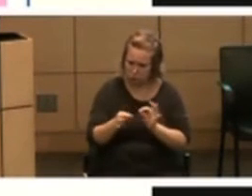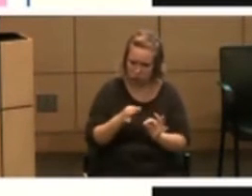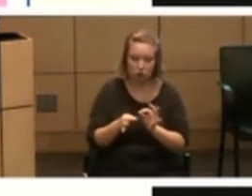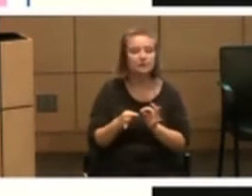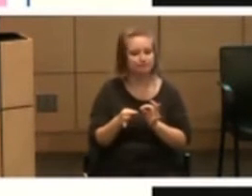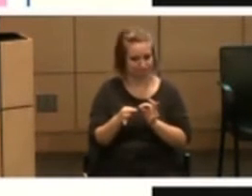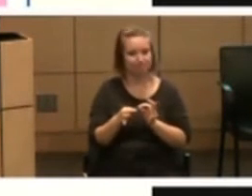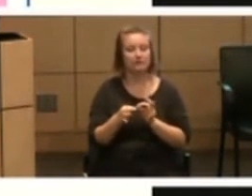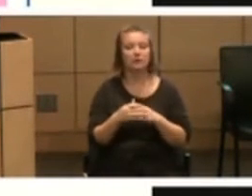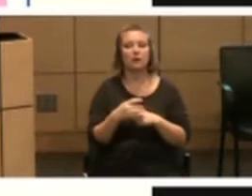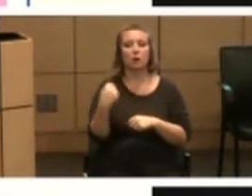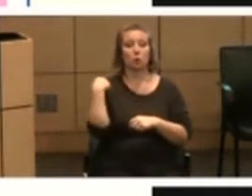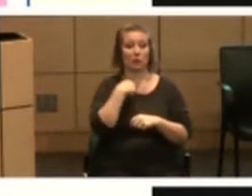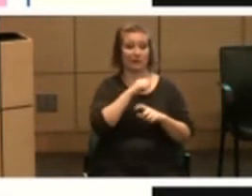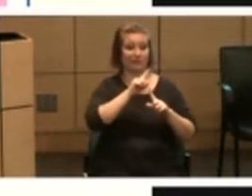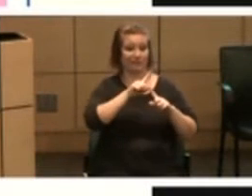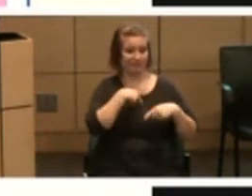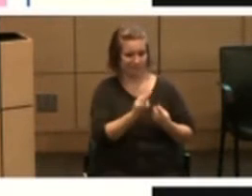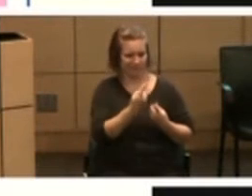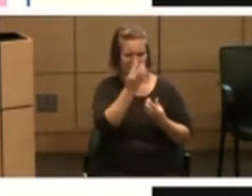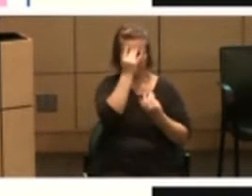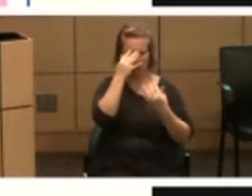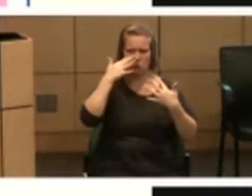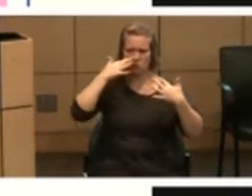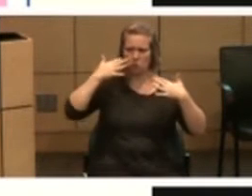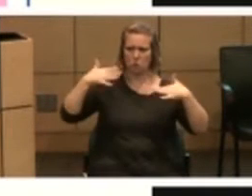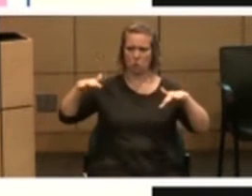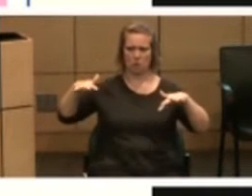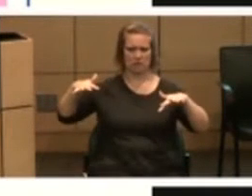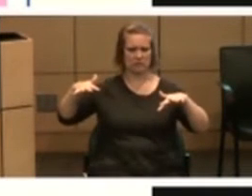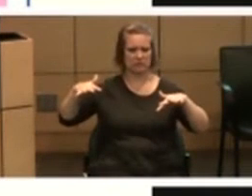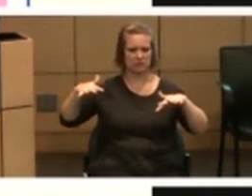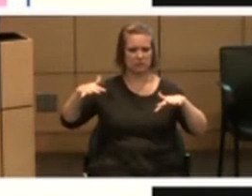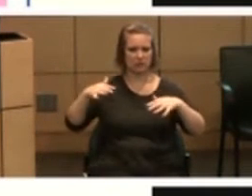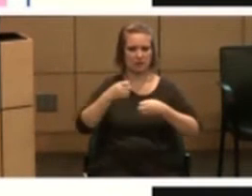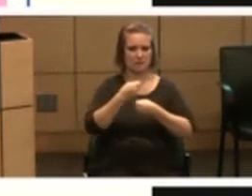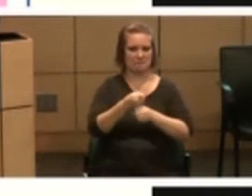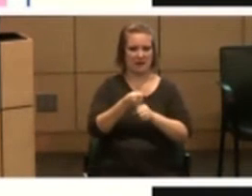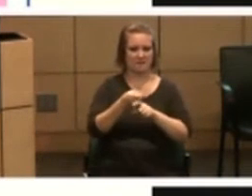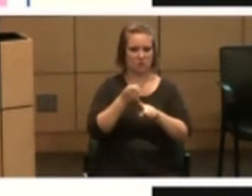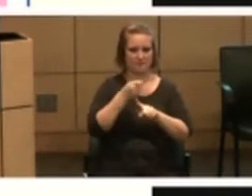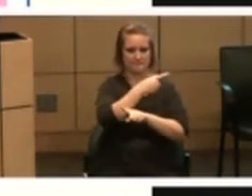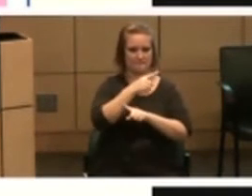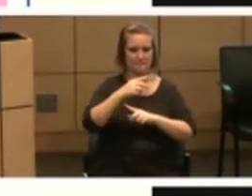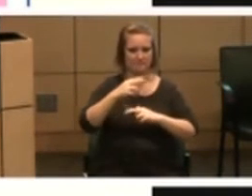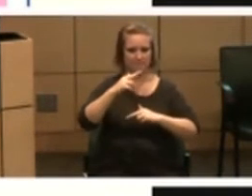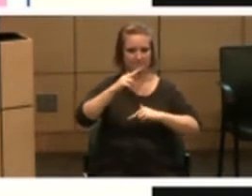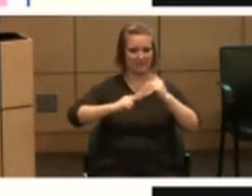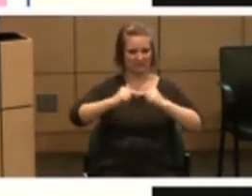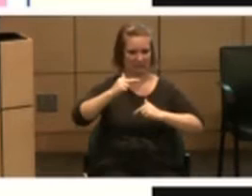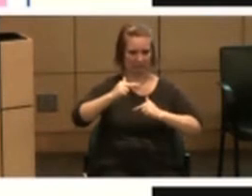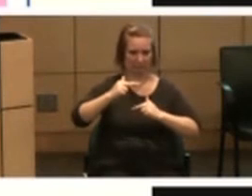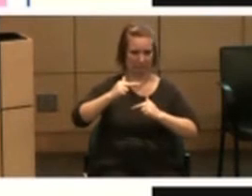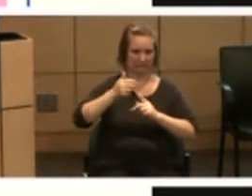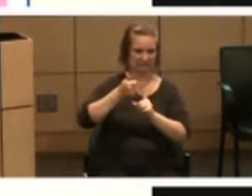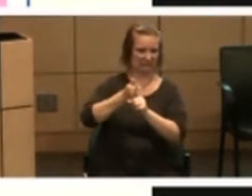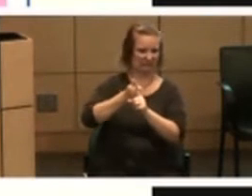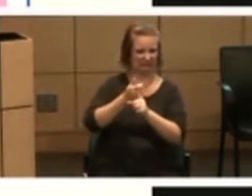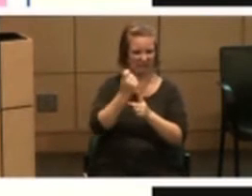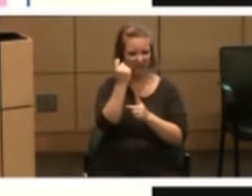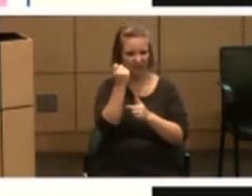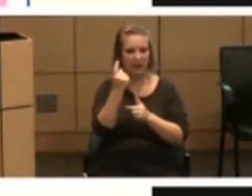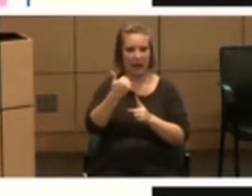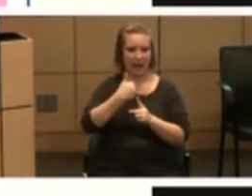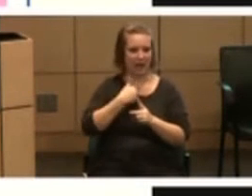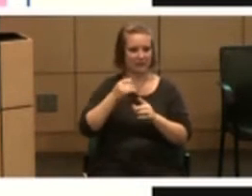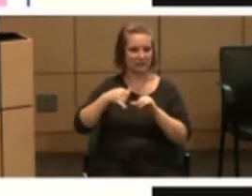we've thought for a long time about noise that's generated by these kinds of building sources. So there are actually standards by